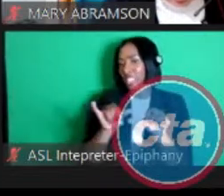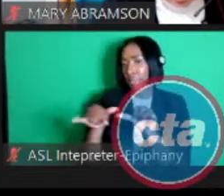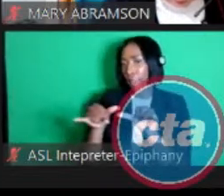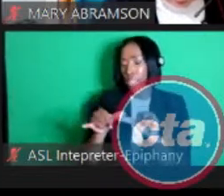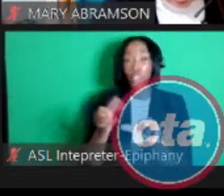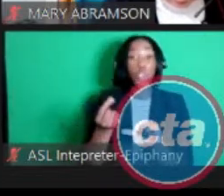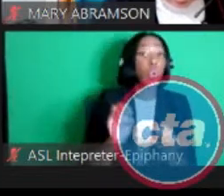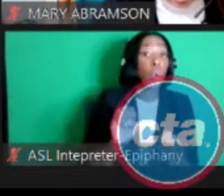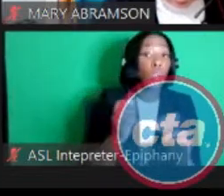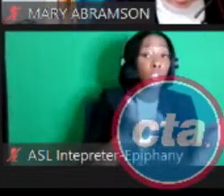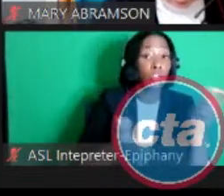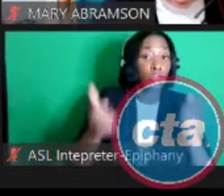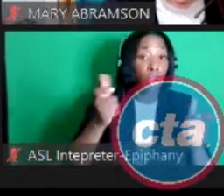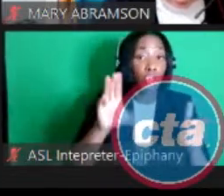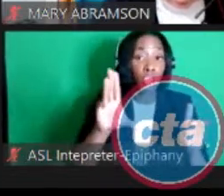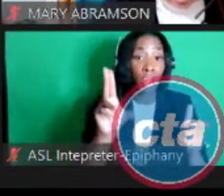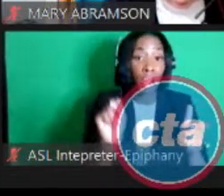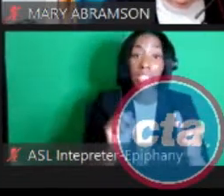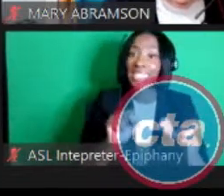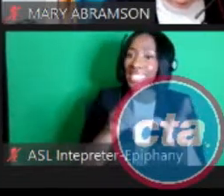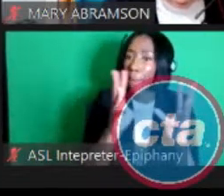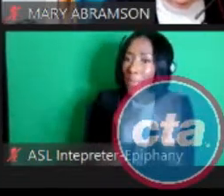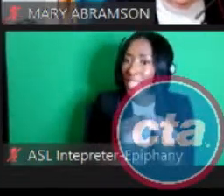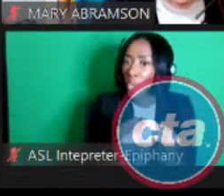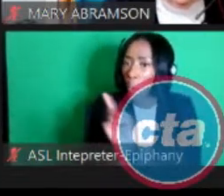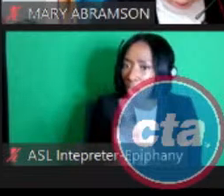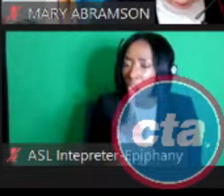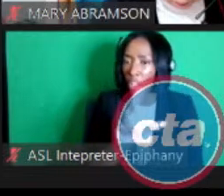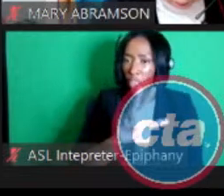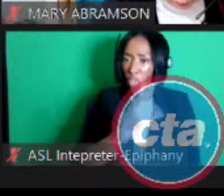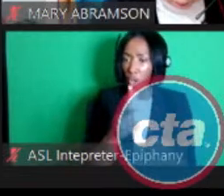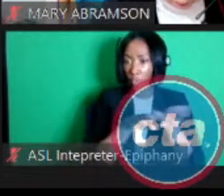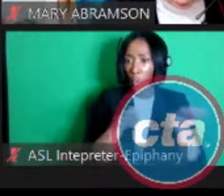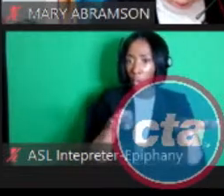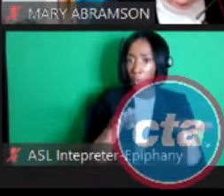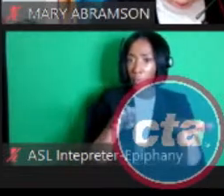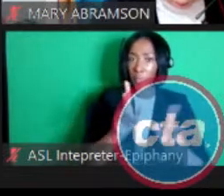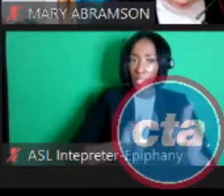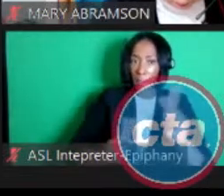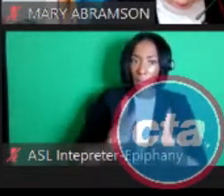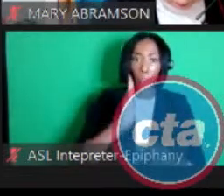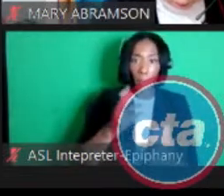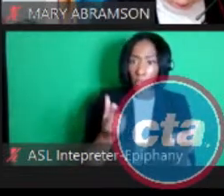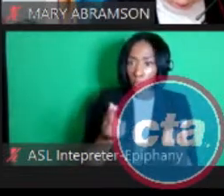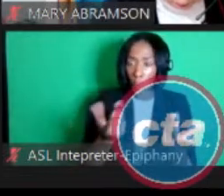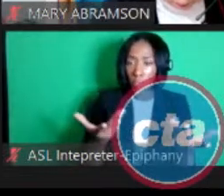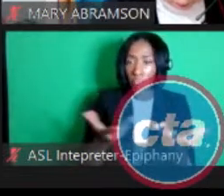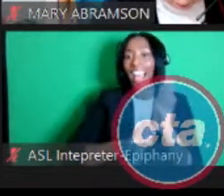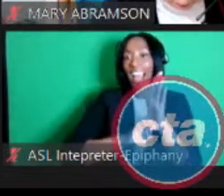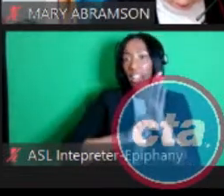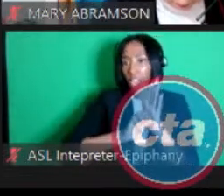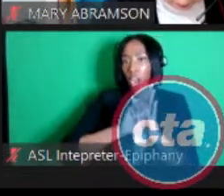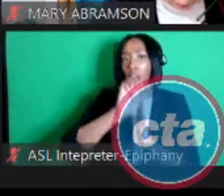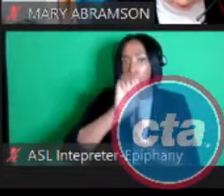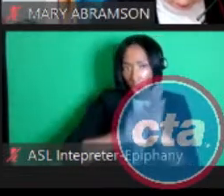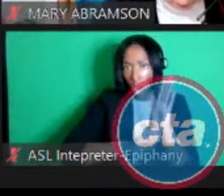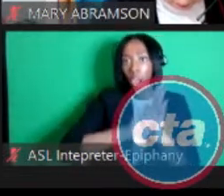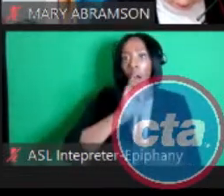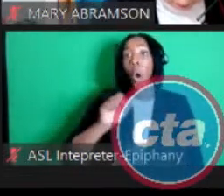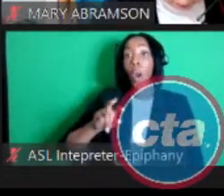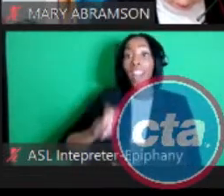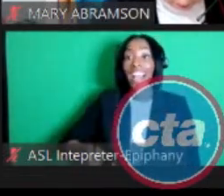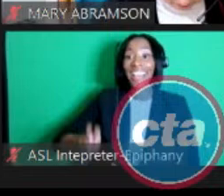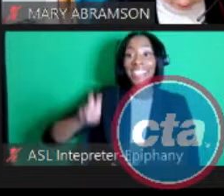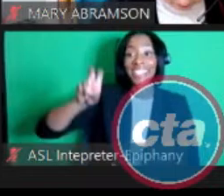larger caucuses will be meeting on the 3rd floor. So people will primarily be going up and down through the elevators and or the escalators that are